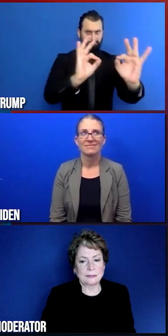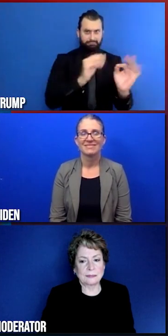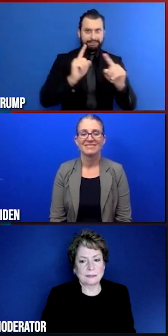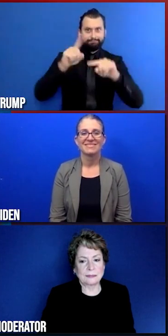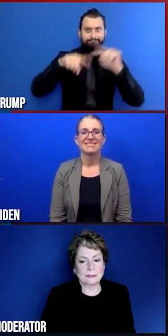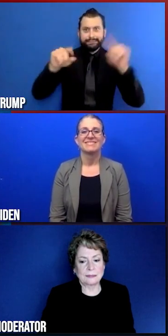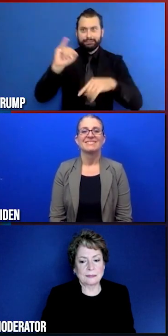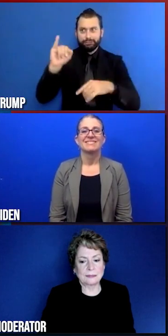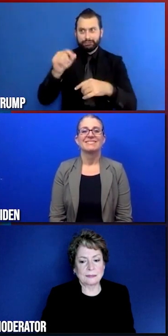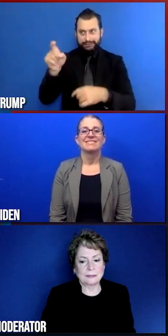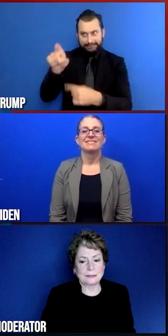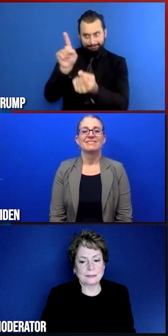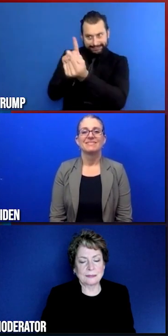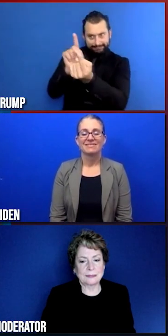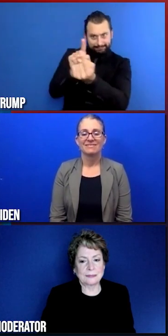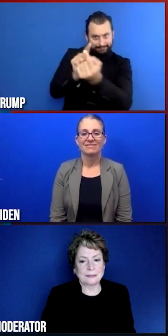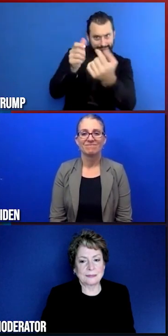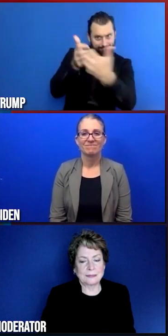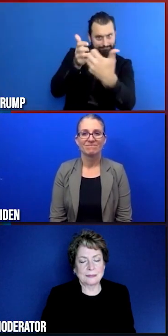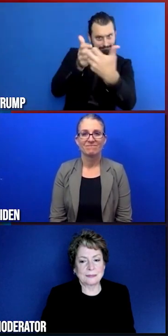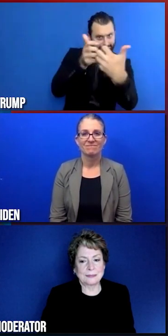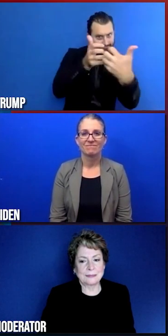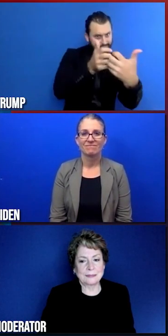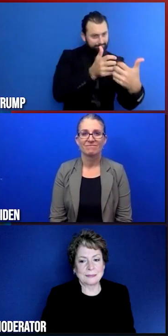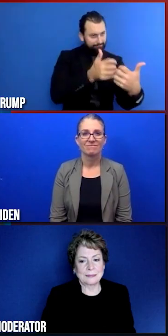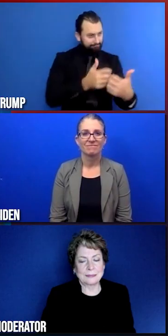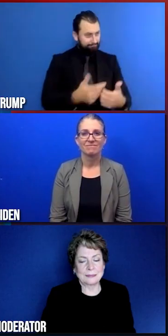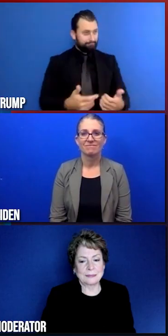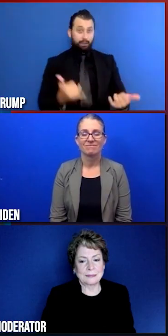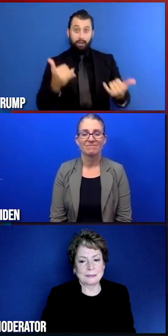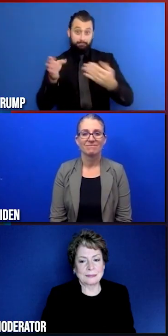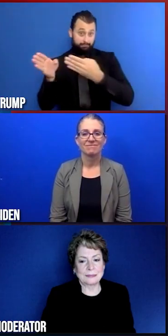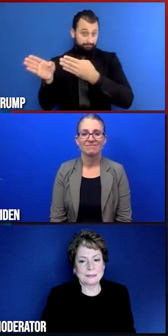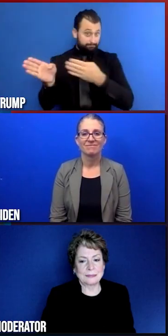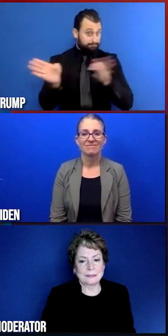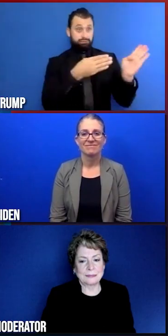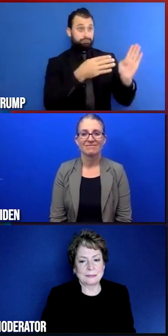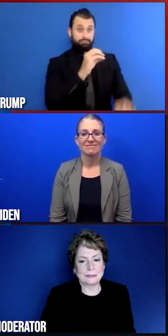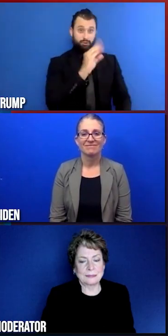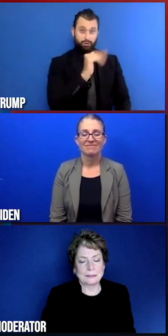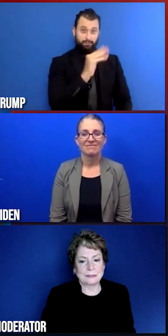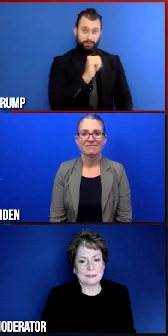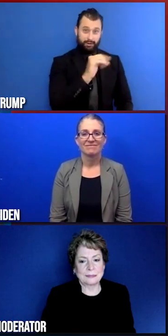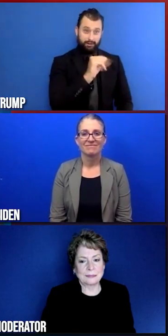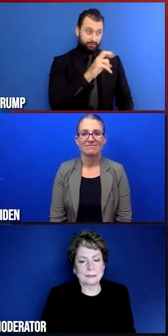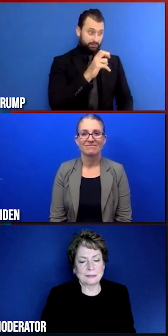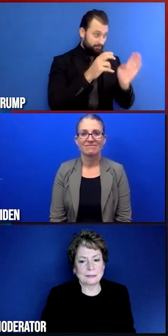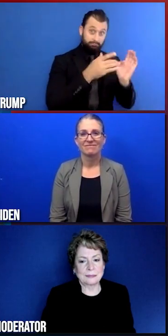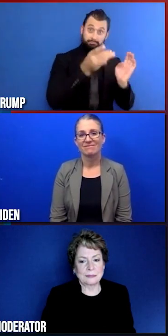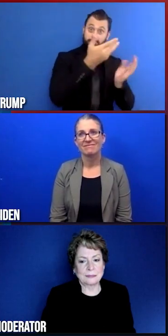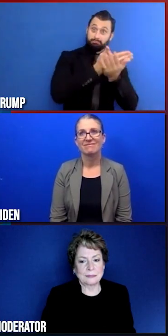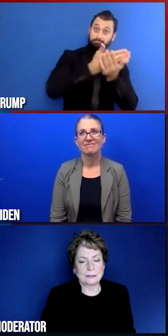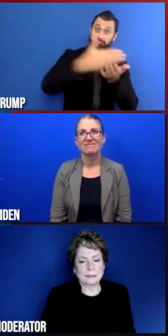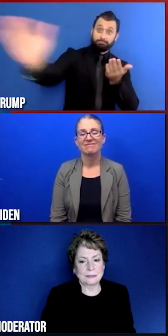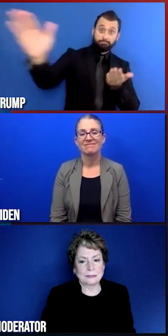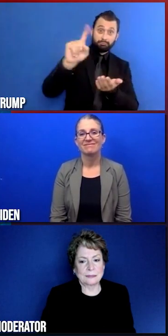want to terminate 180 million plans. We have done an incredible job on health care, and we're going to do even